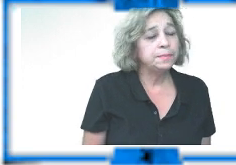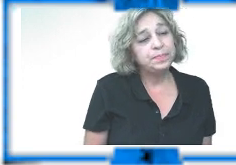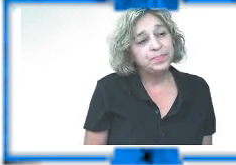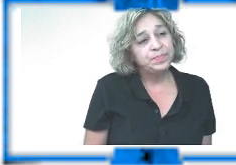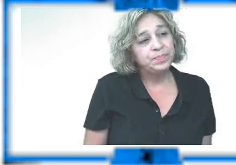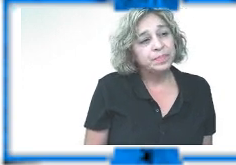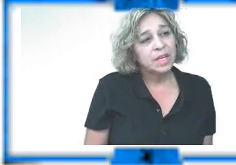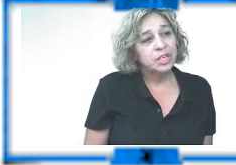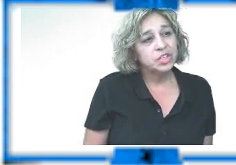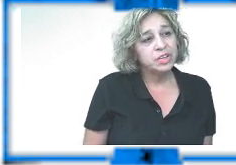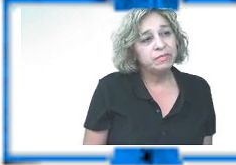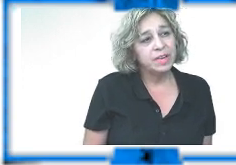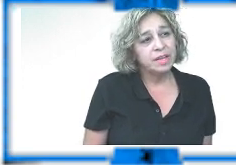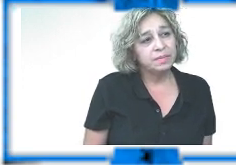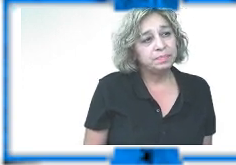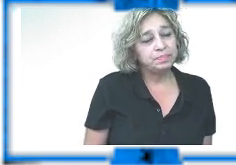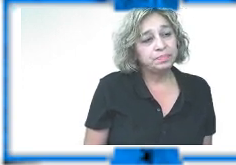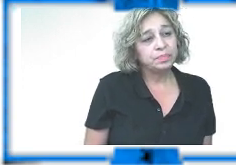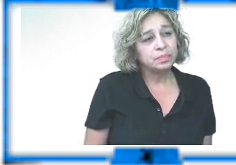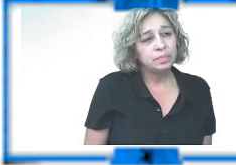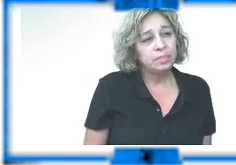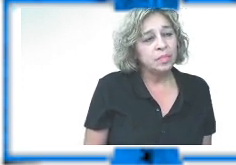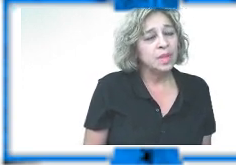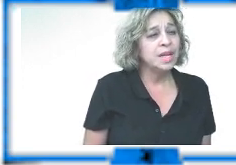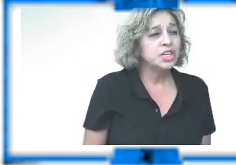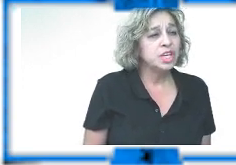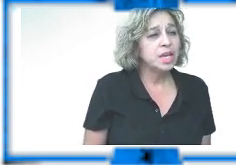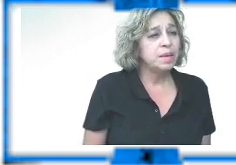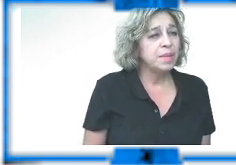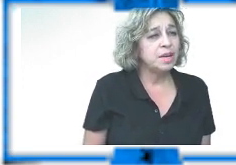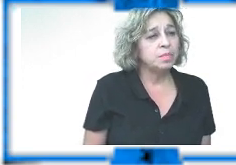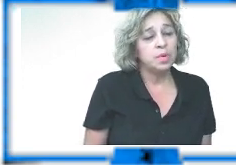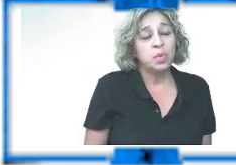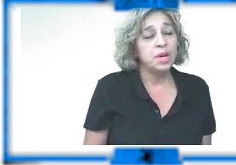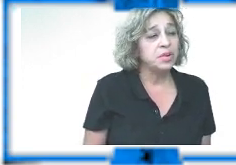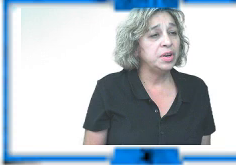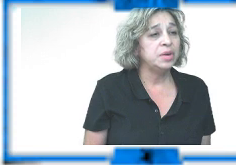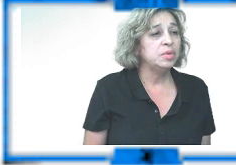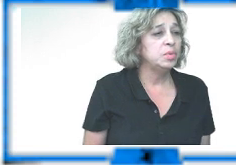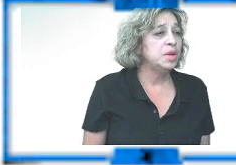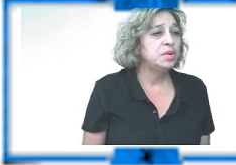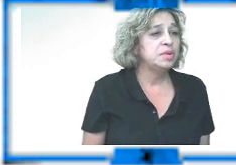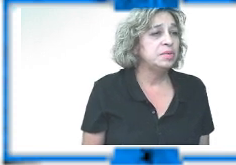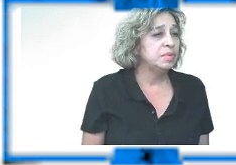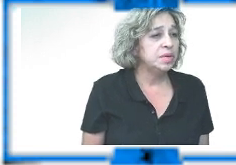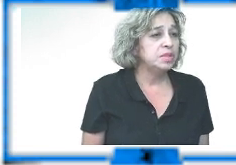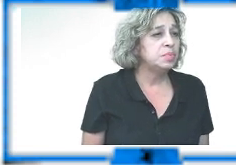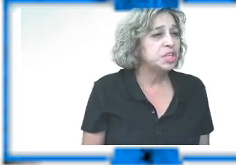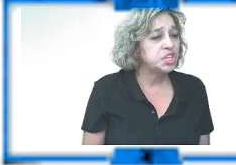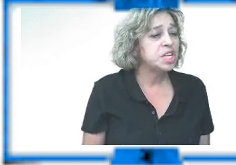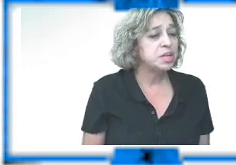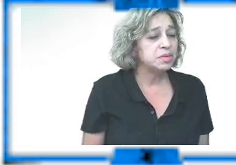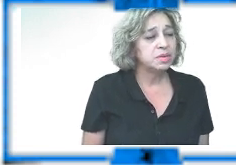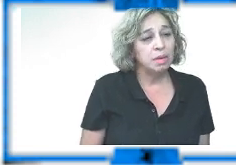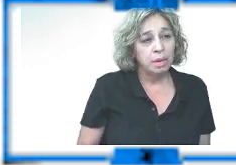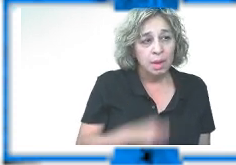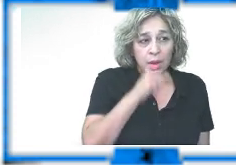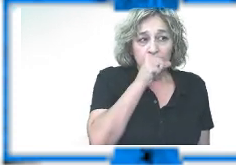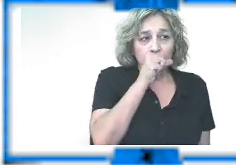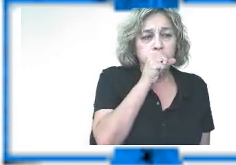moment, she fell and she came out. We don't know, but she